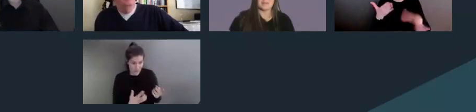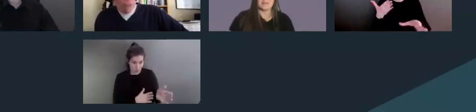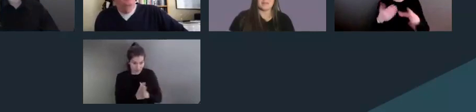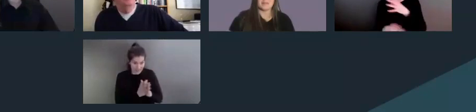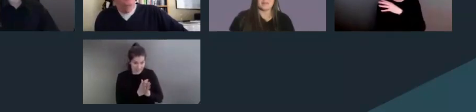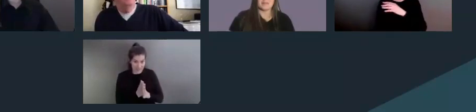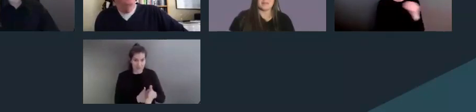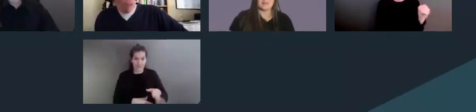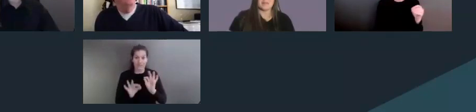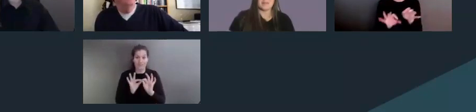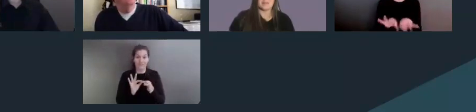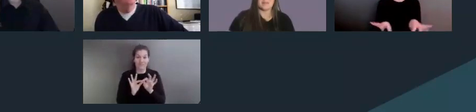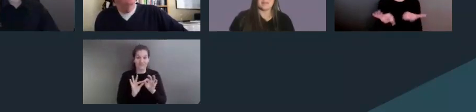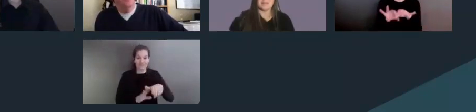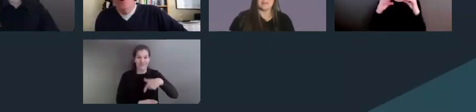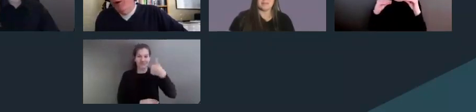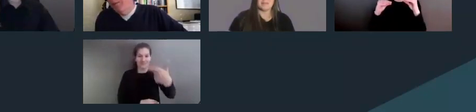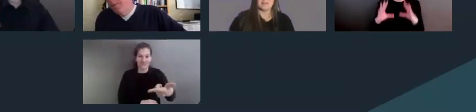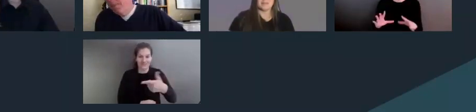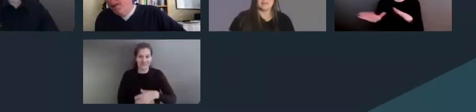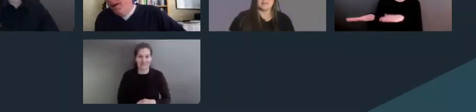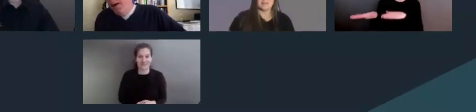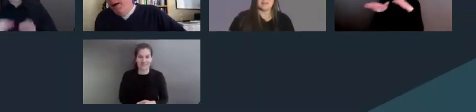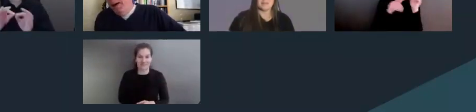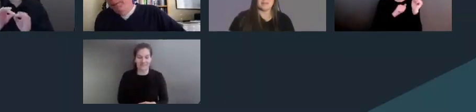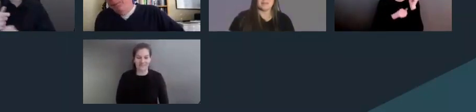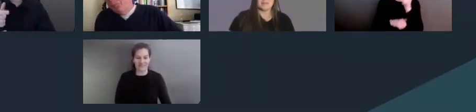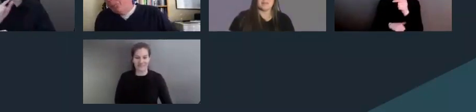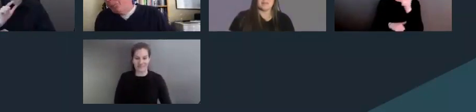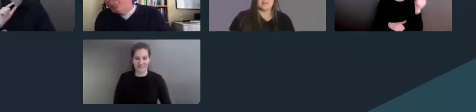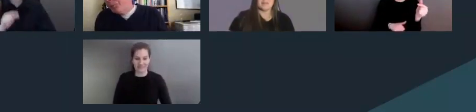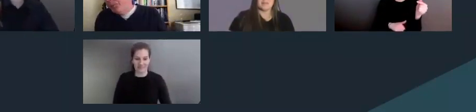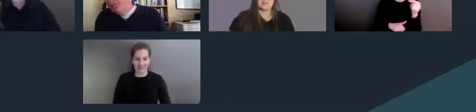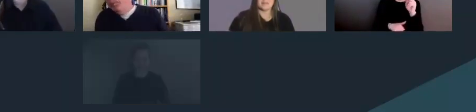left the government of Nunavut to support it.